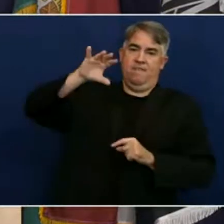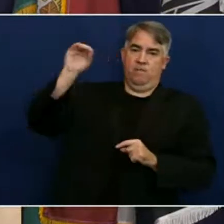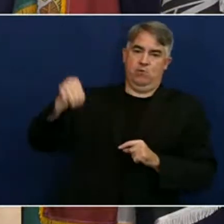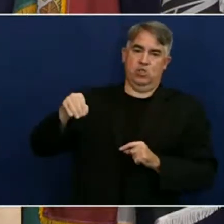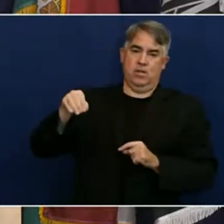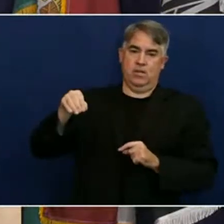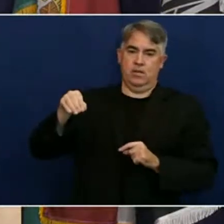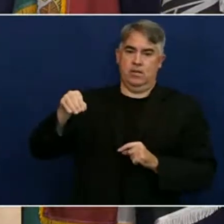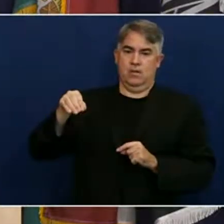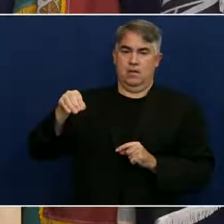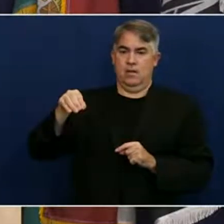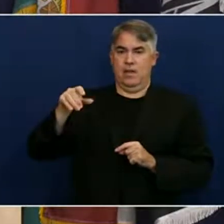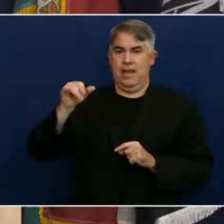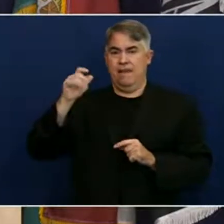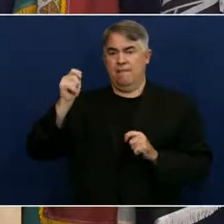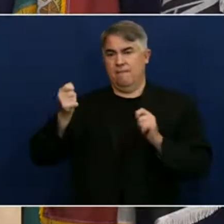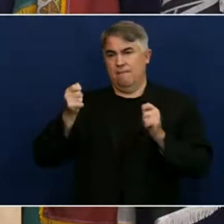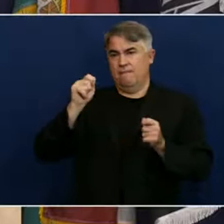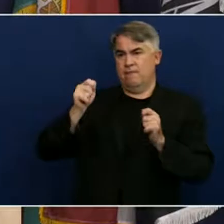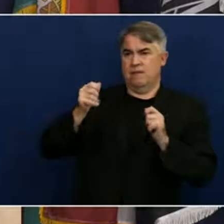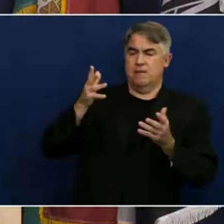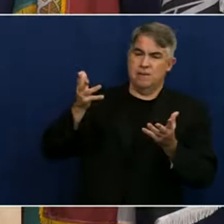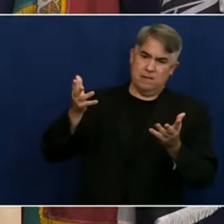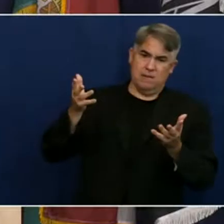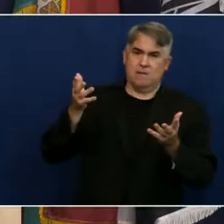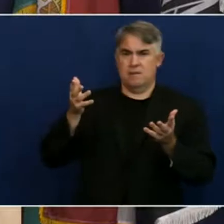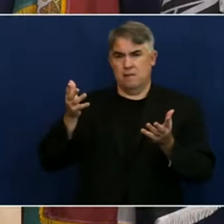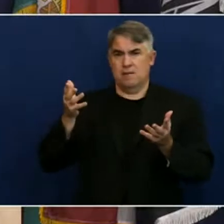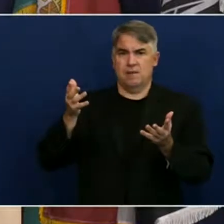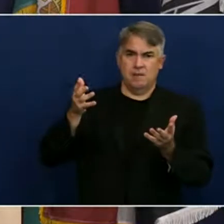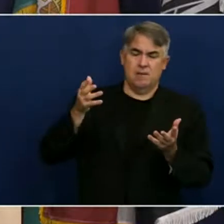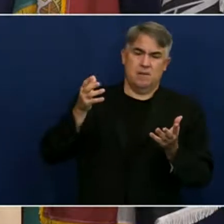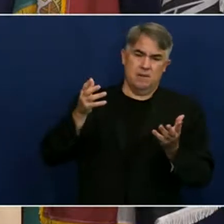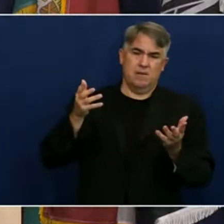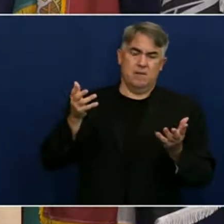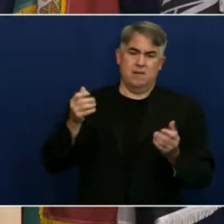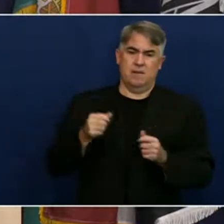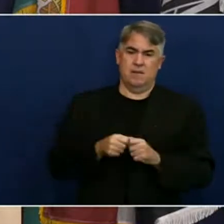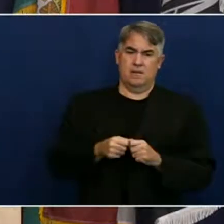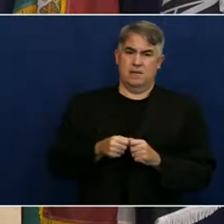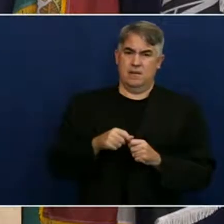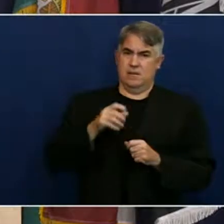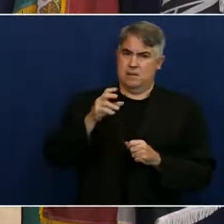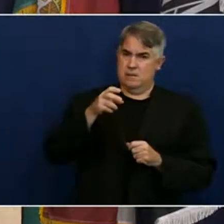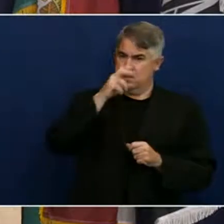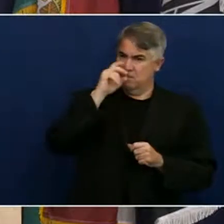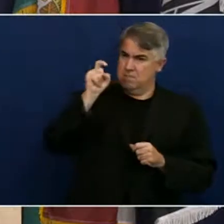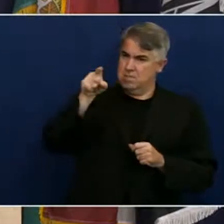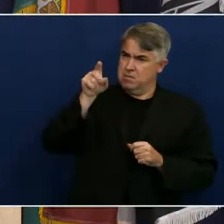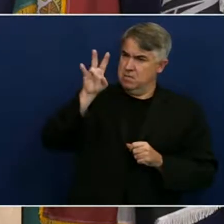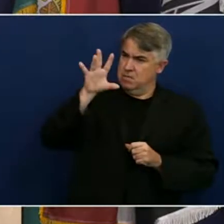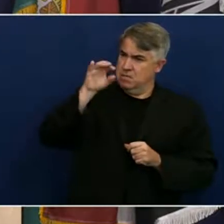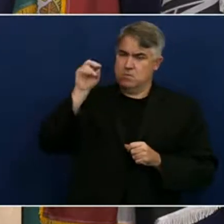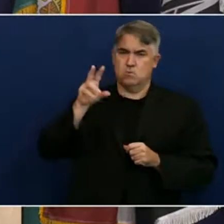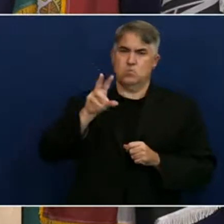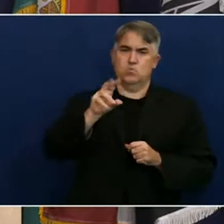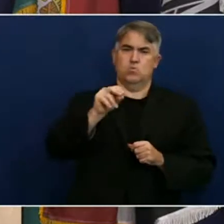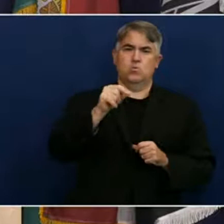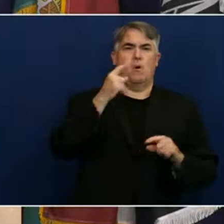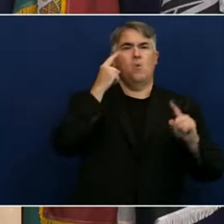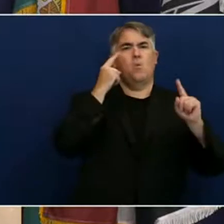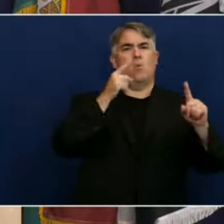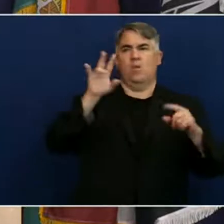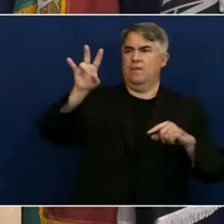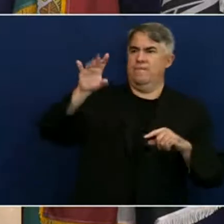there's nothing in our progress towards achieving that goal that is at this point going to have any impact on